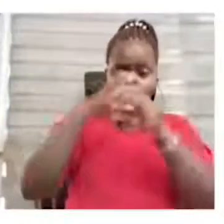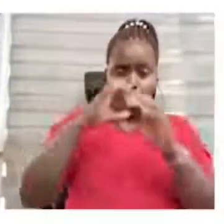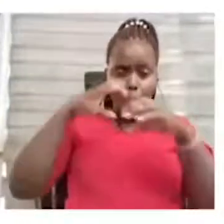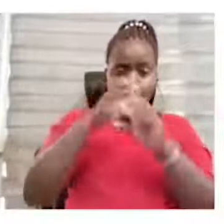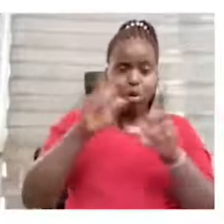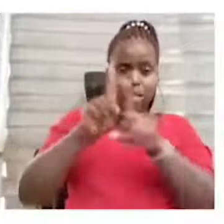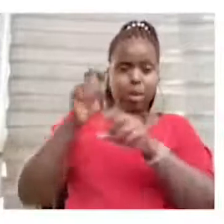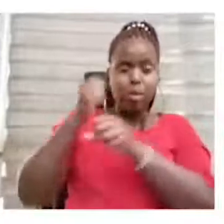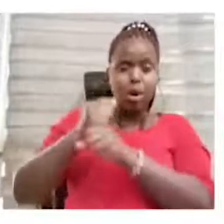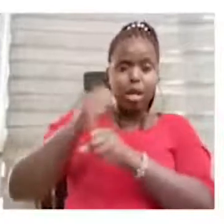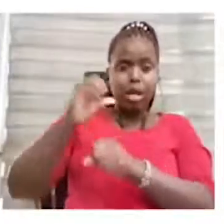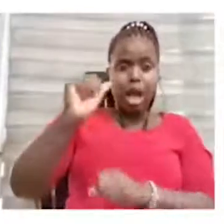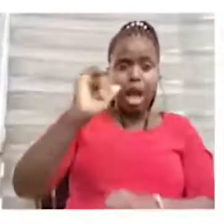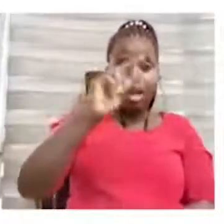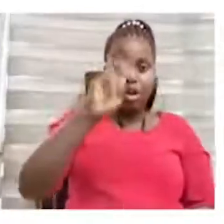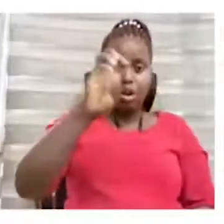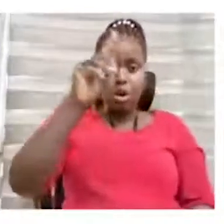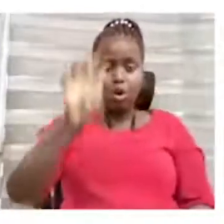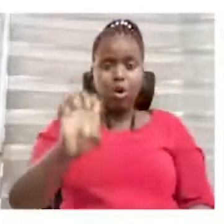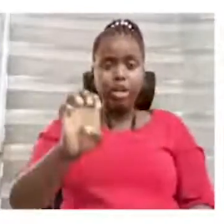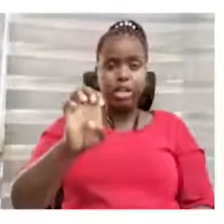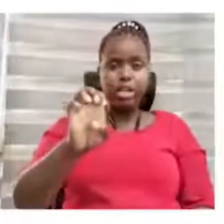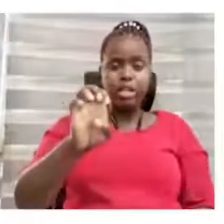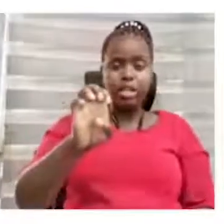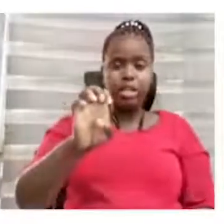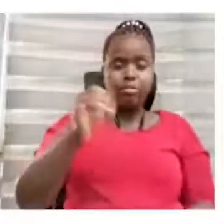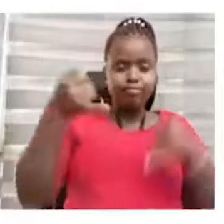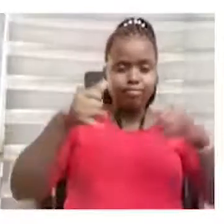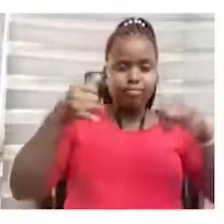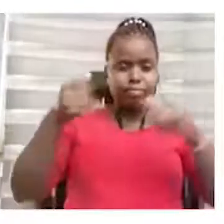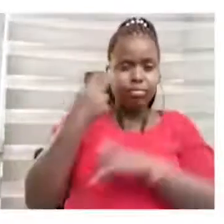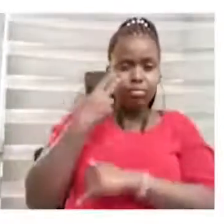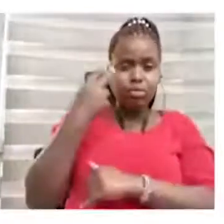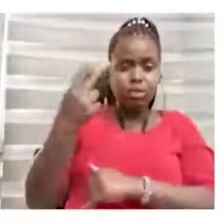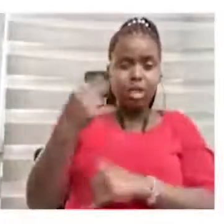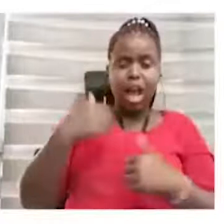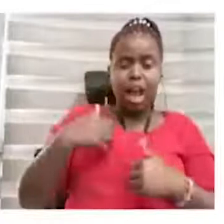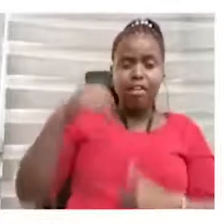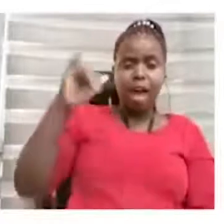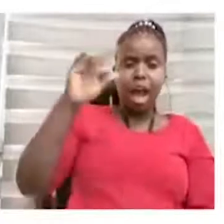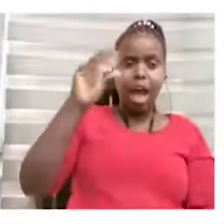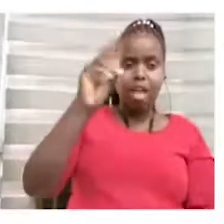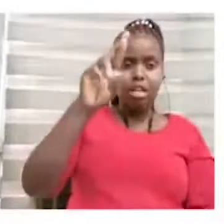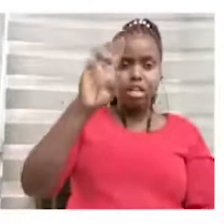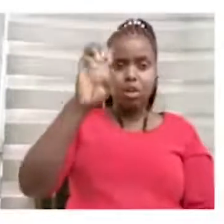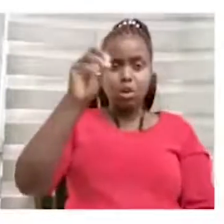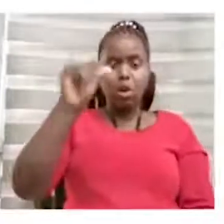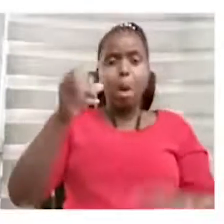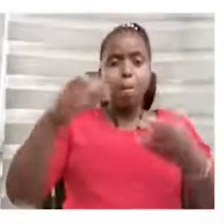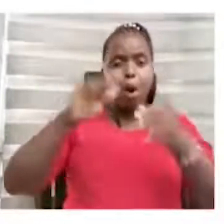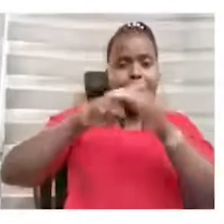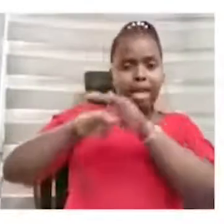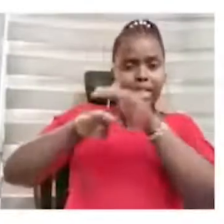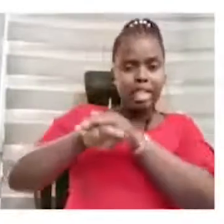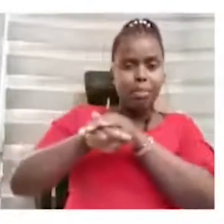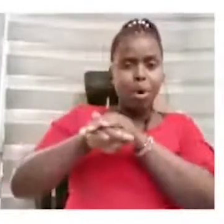And our role on Android accessibility is trying to make Android the most accessible mobile platform out